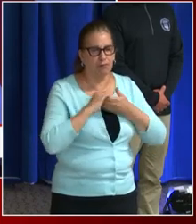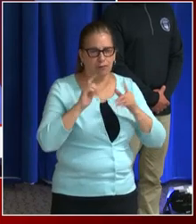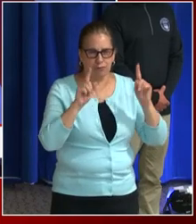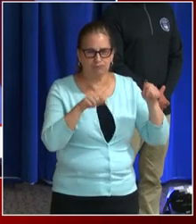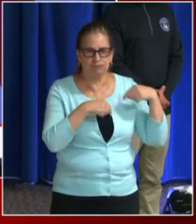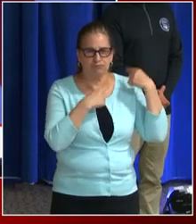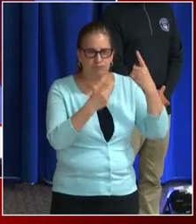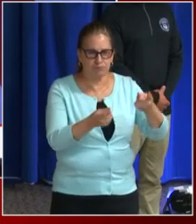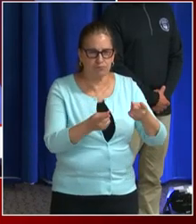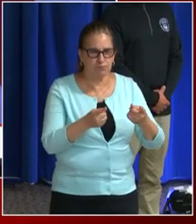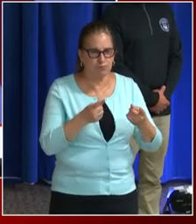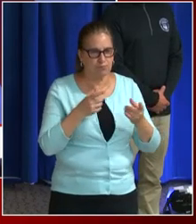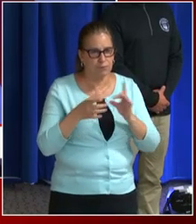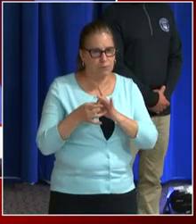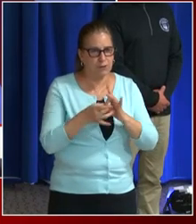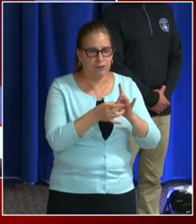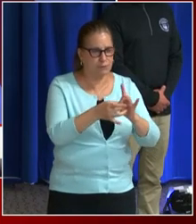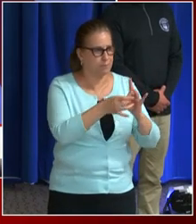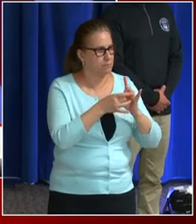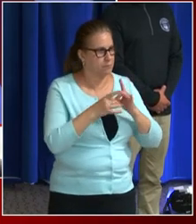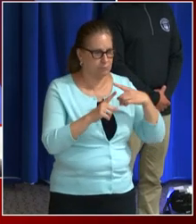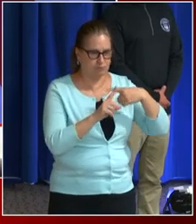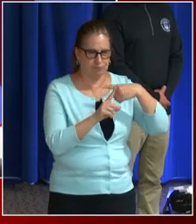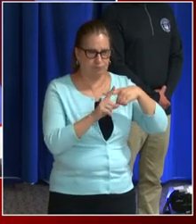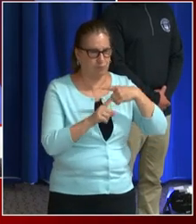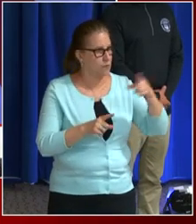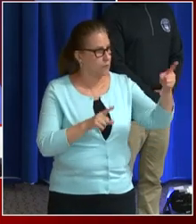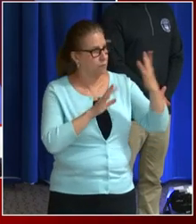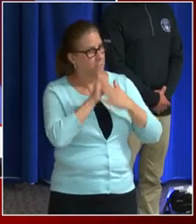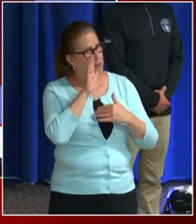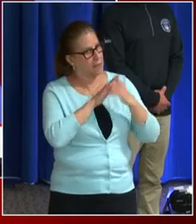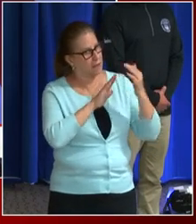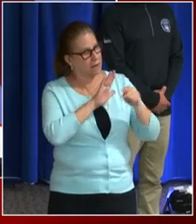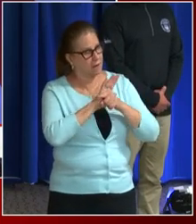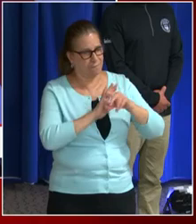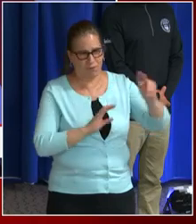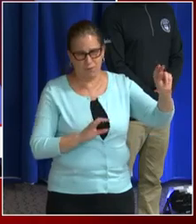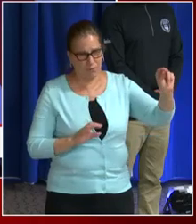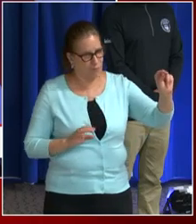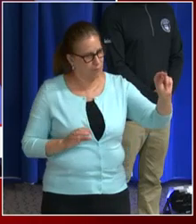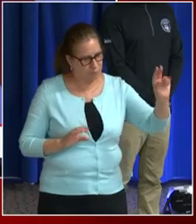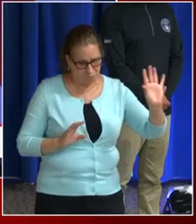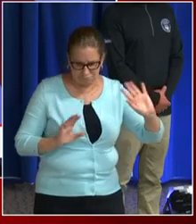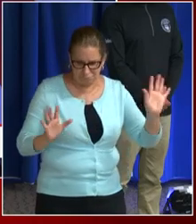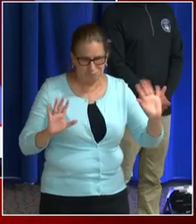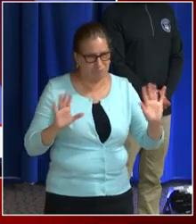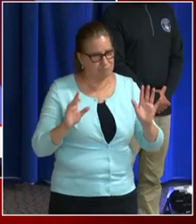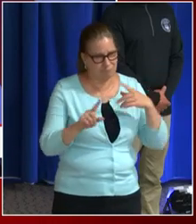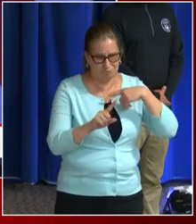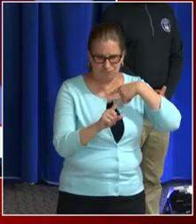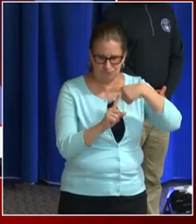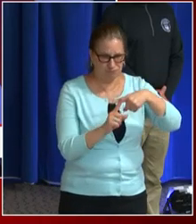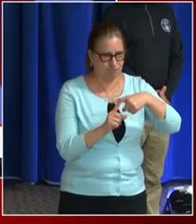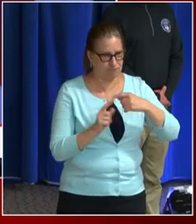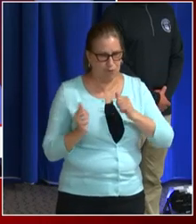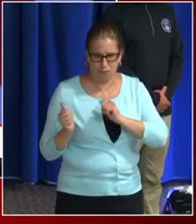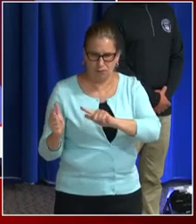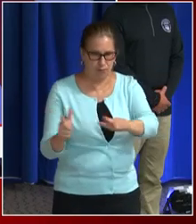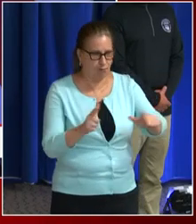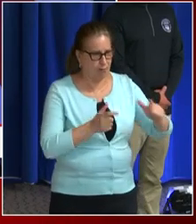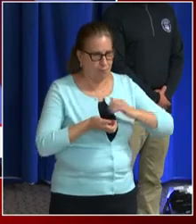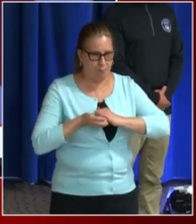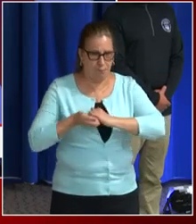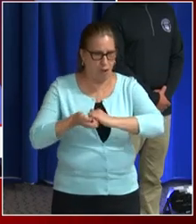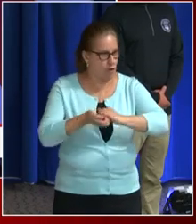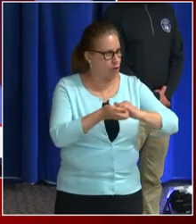or just en masse those law enforcement agencies. Because after it's all said and done and all of us